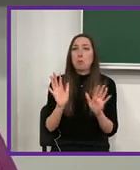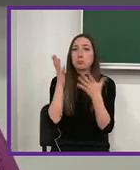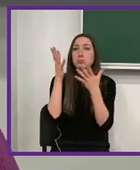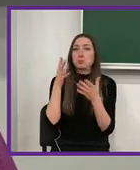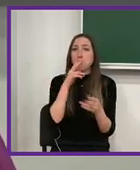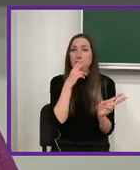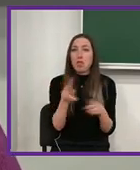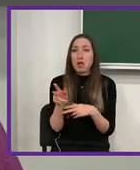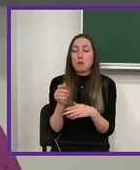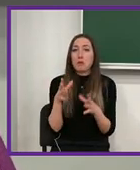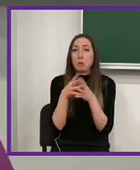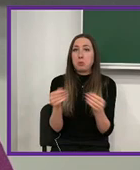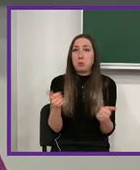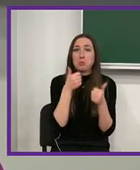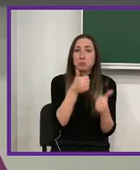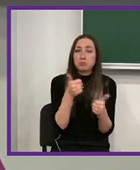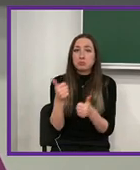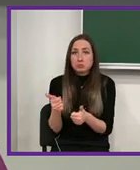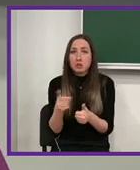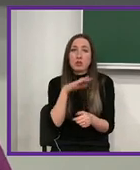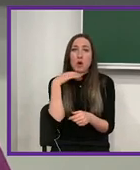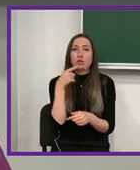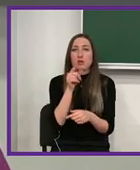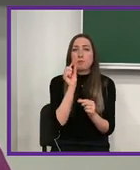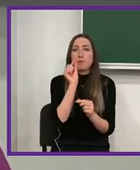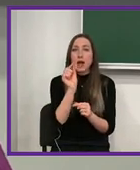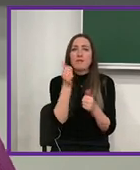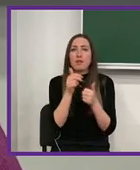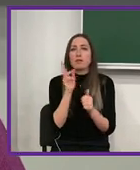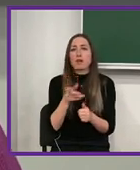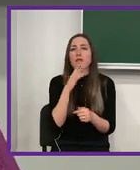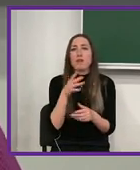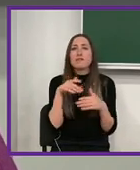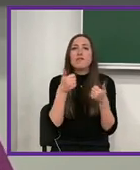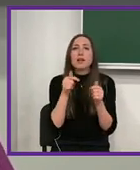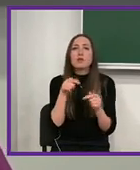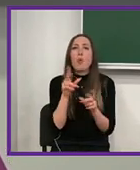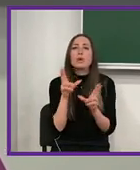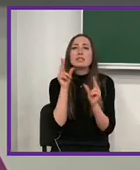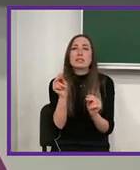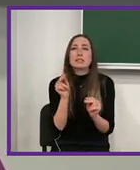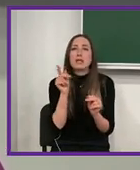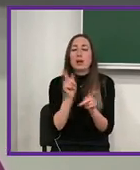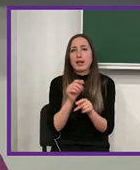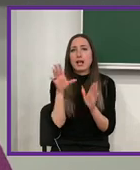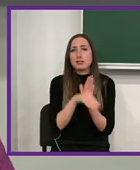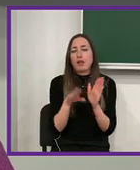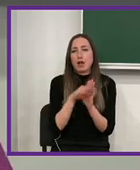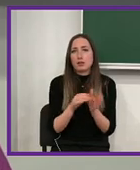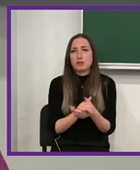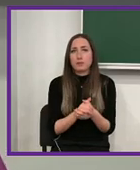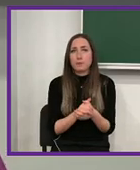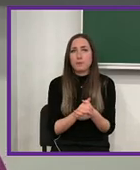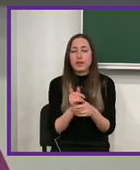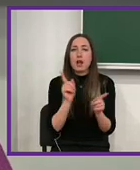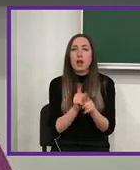so many different small ways through which you can build trust and engagement. And a number of things have been said about,